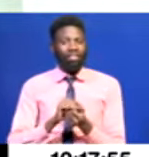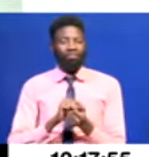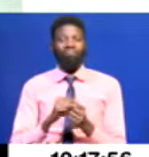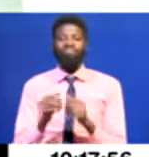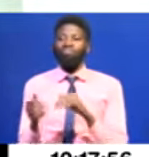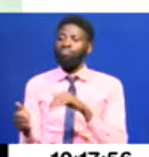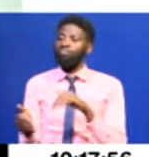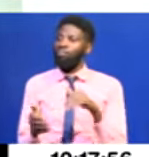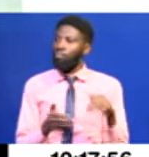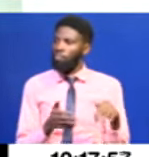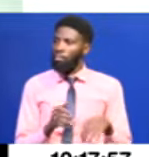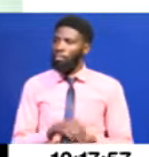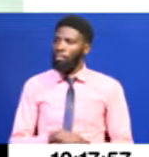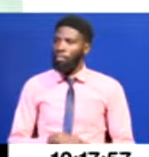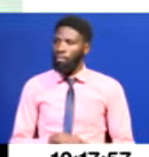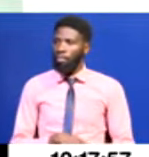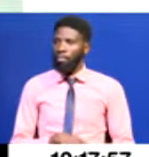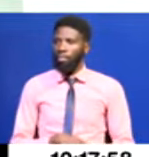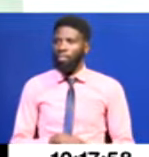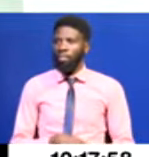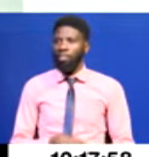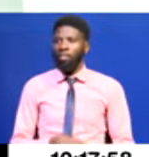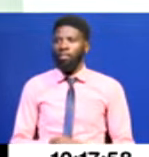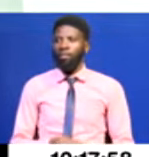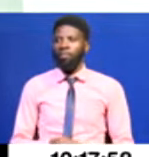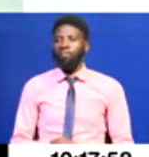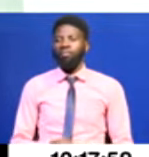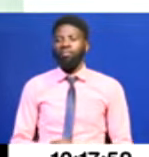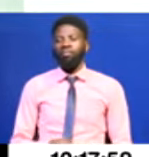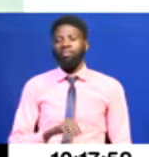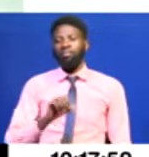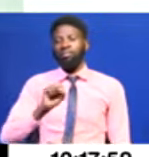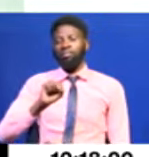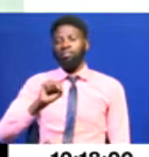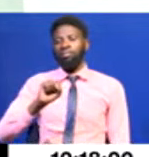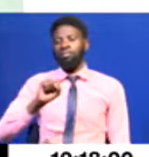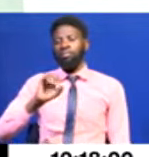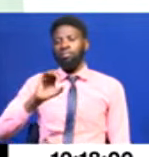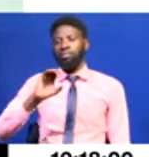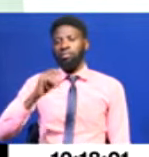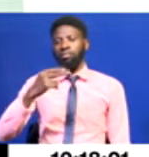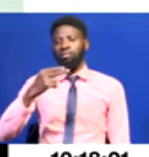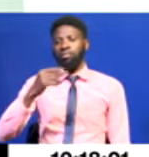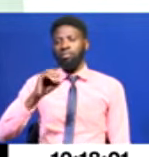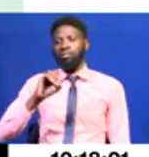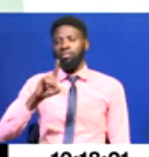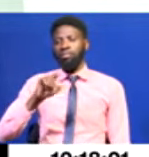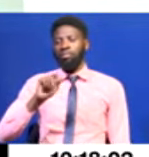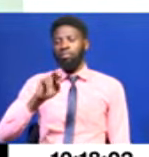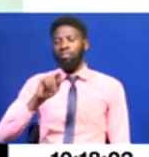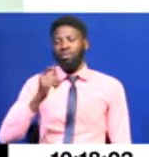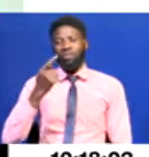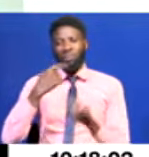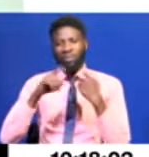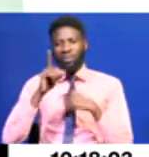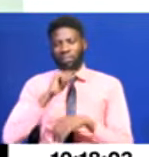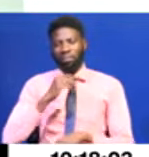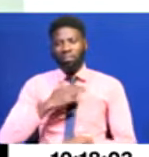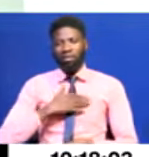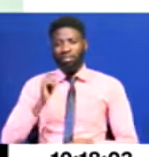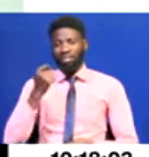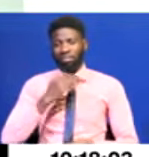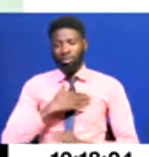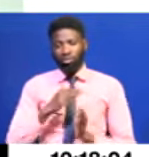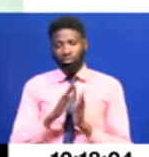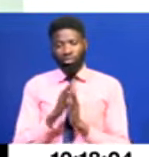Away from all that. Now, Scholastica Thitai is the winner of the 6th edition of My Kenya, My Story mobile phone competition. Now, the